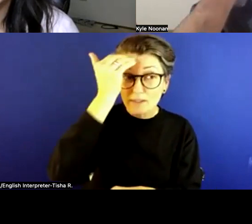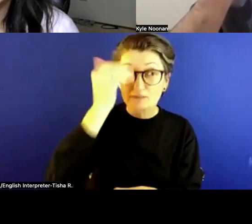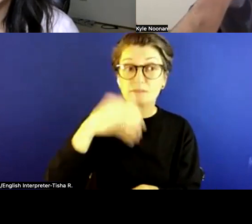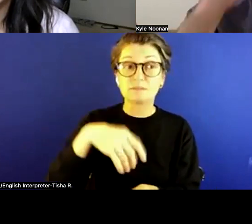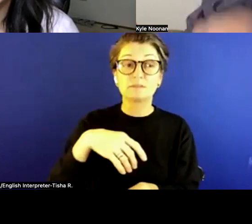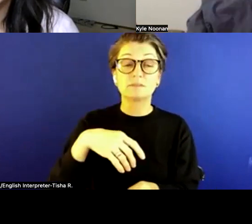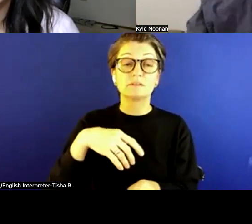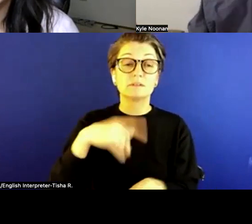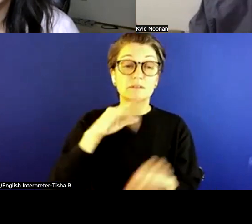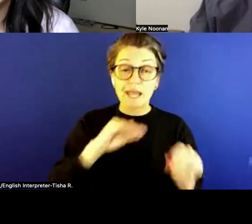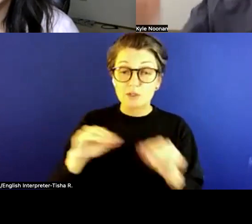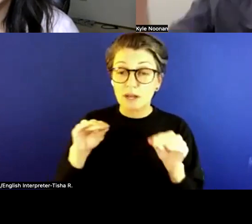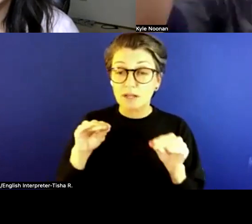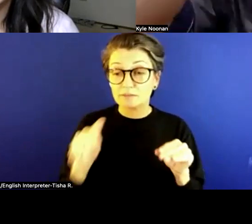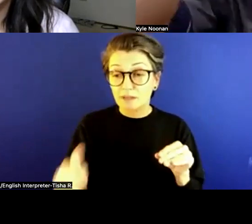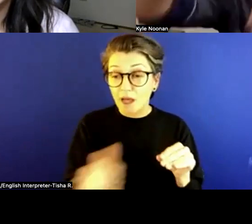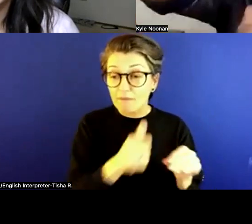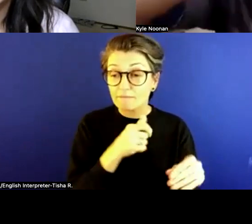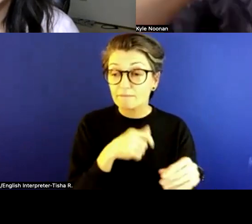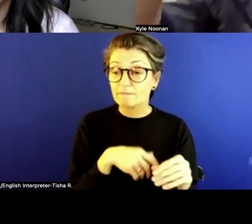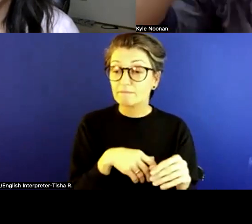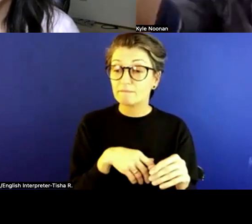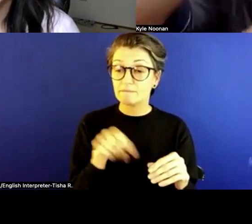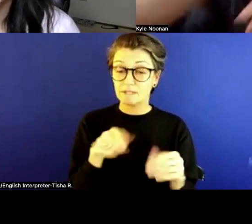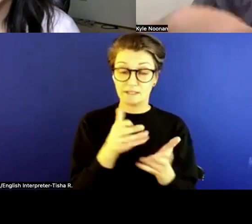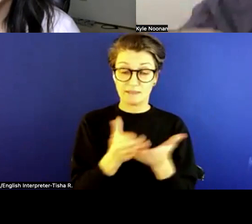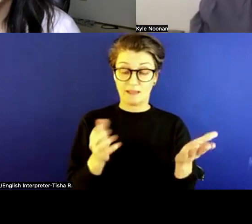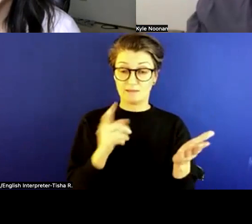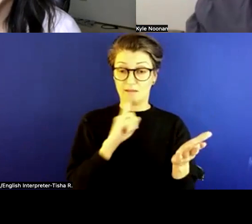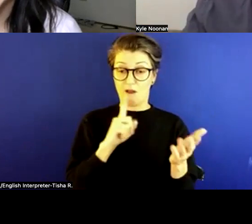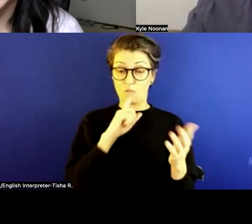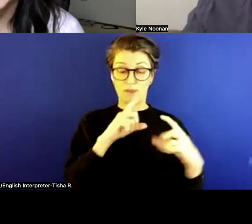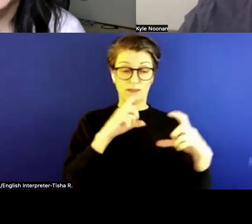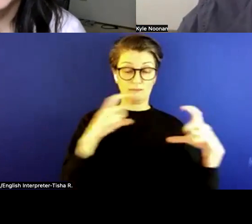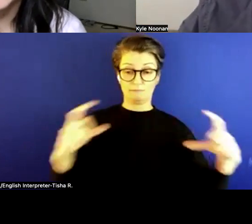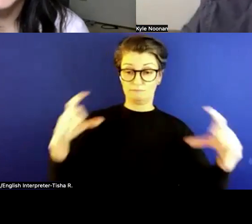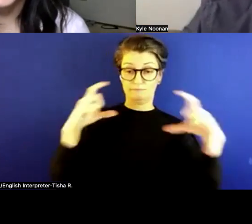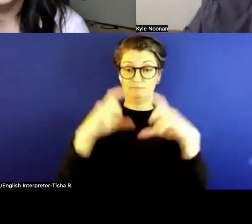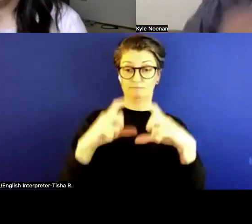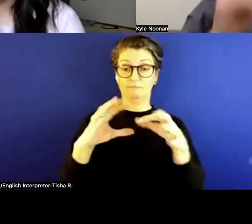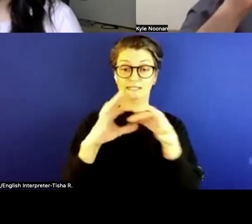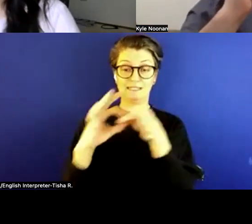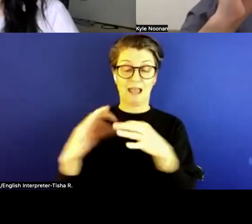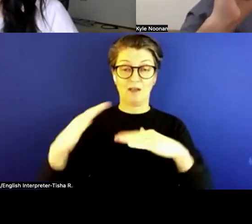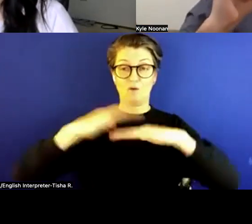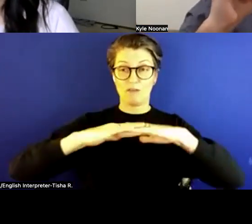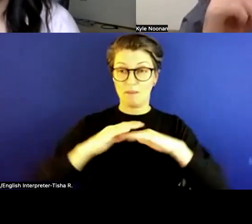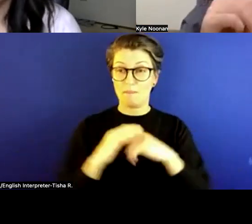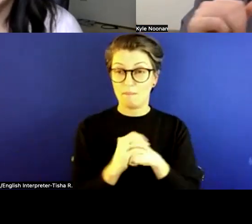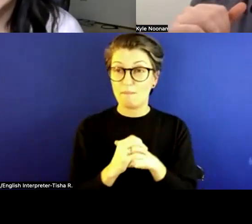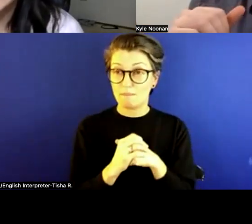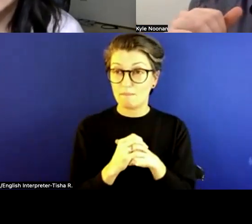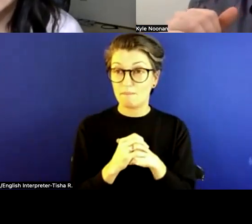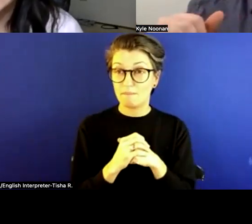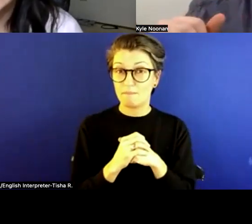just spreading different words. So all these things are kind of Venn diagramming, connecting in lots of different ways. So I think